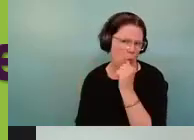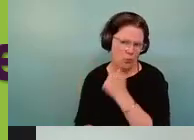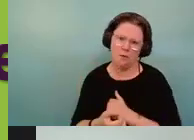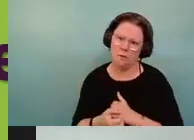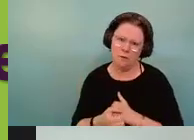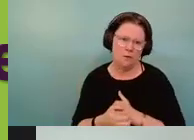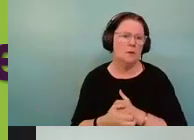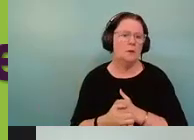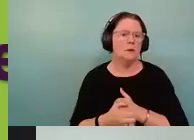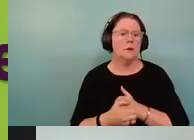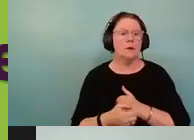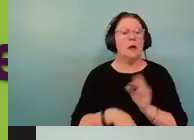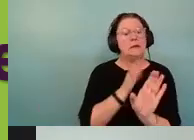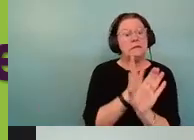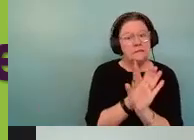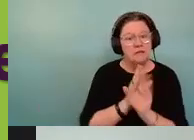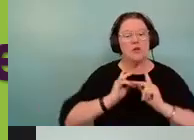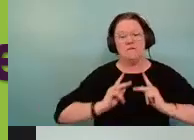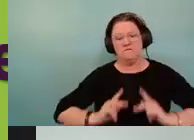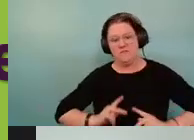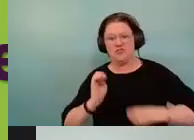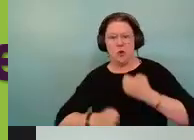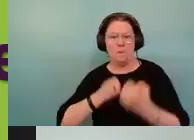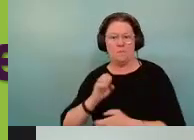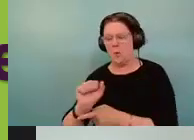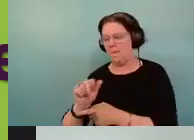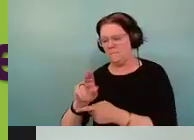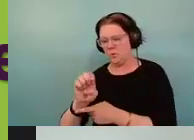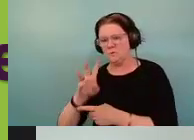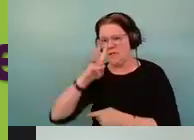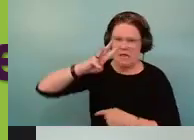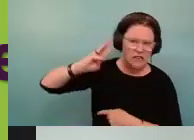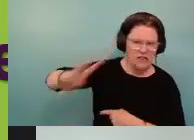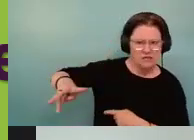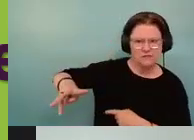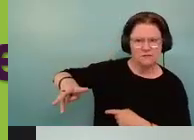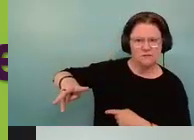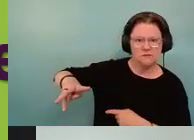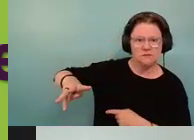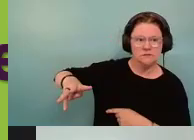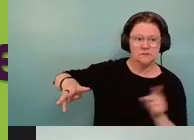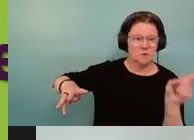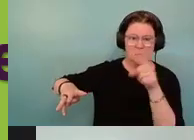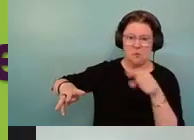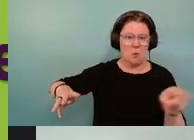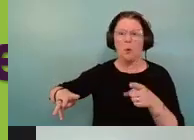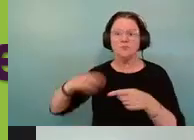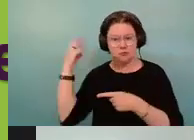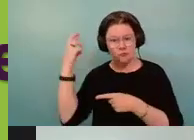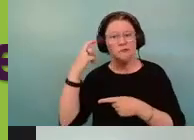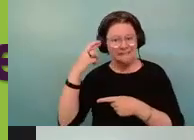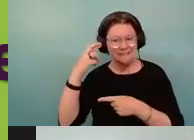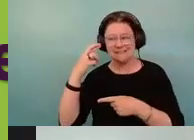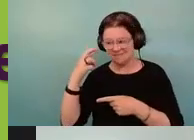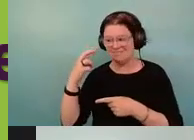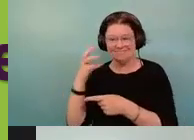financially. Psychological, physical, emotional abuse, and neglect. So all of those are reasons why the trauma is